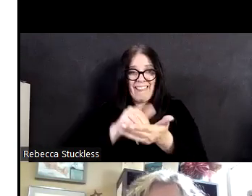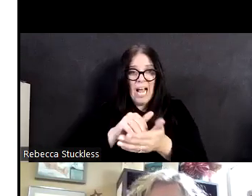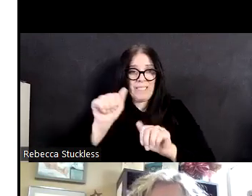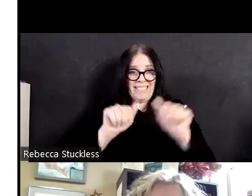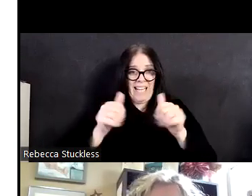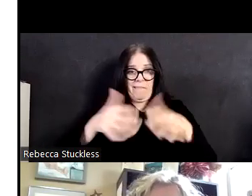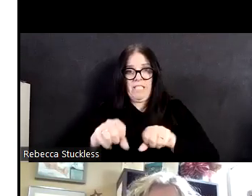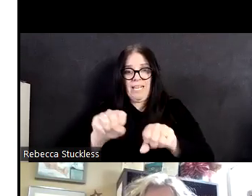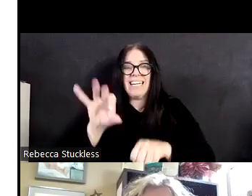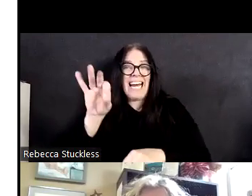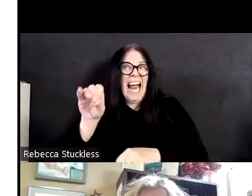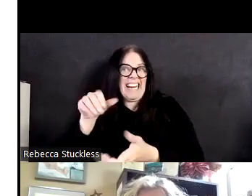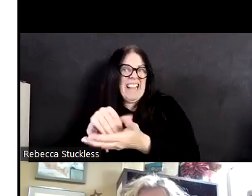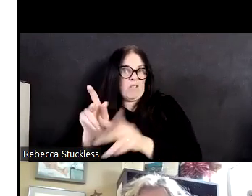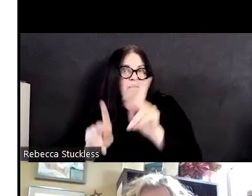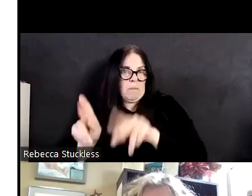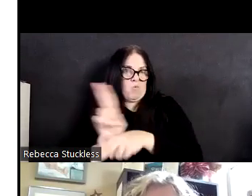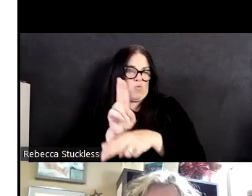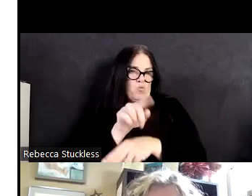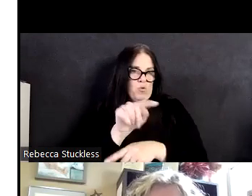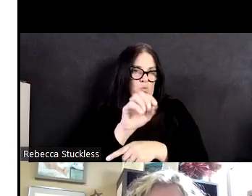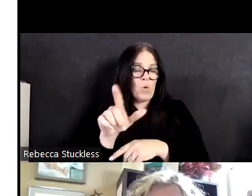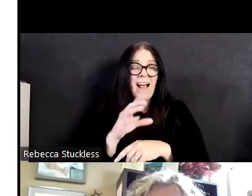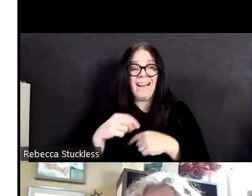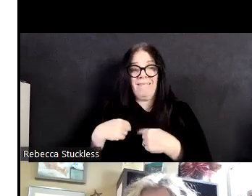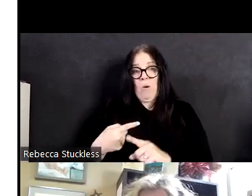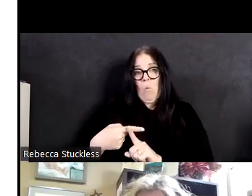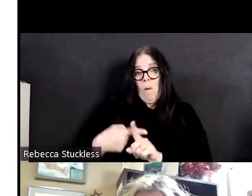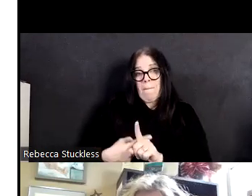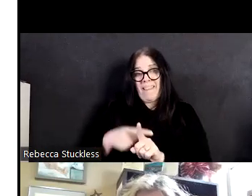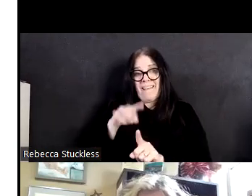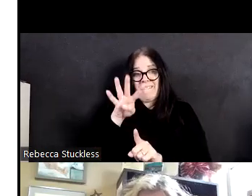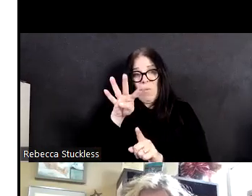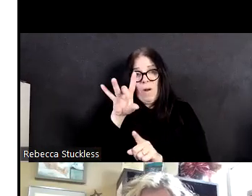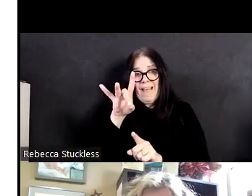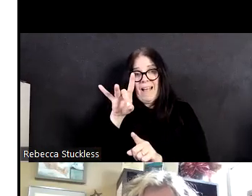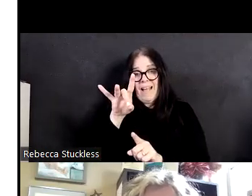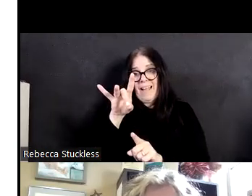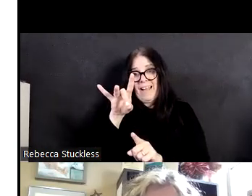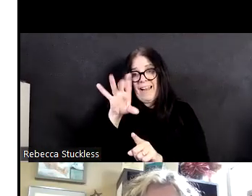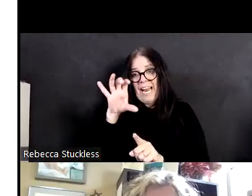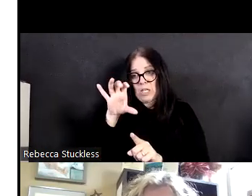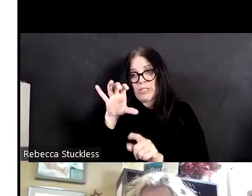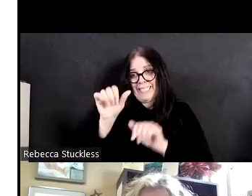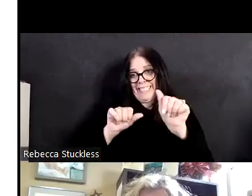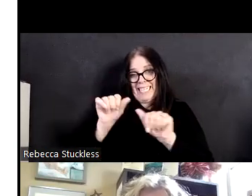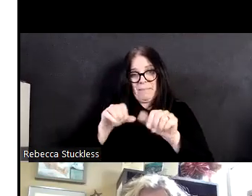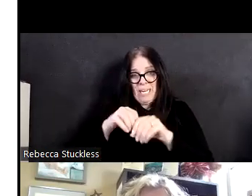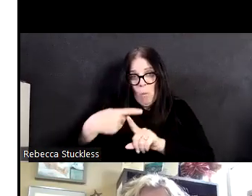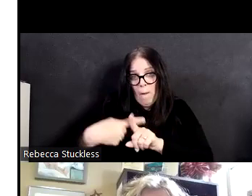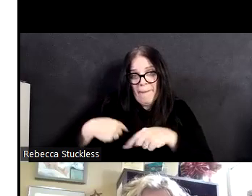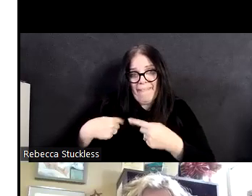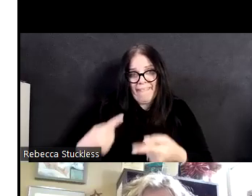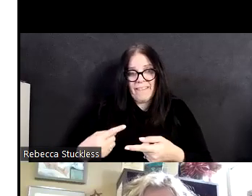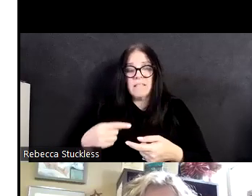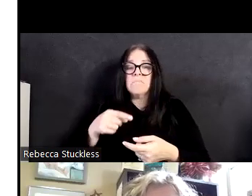people. And just in the past month alone, 4,800 assessments have been taken by individuals either